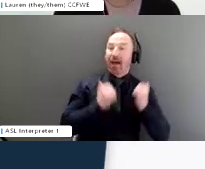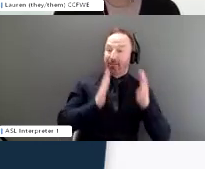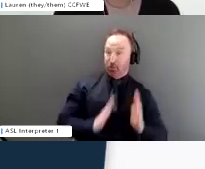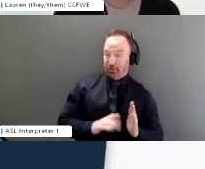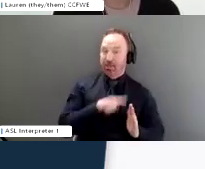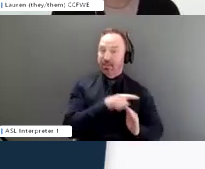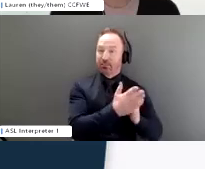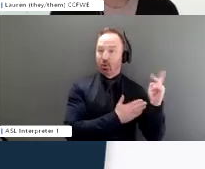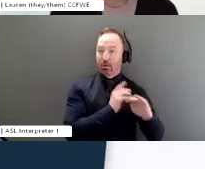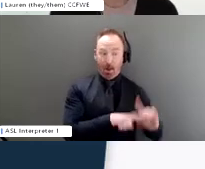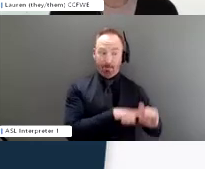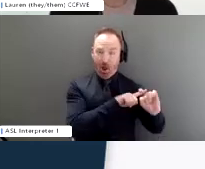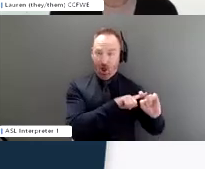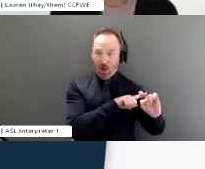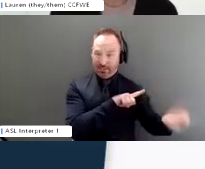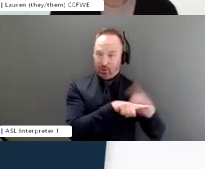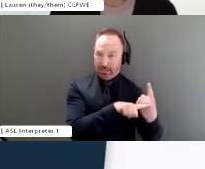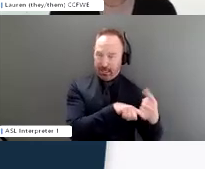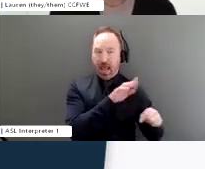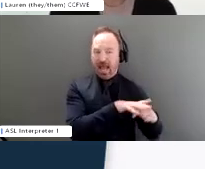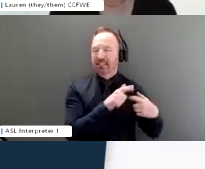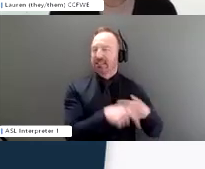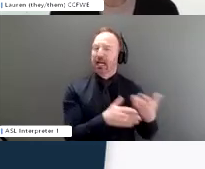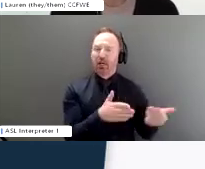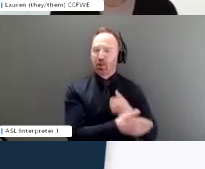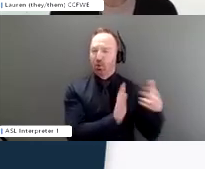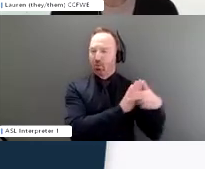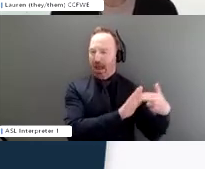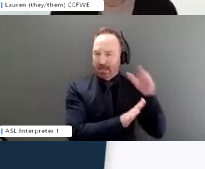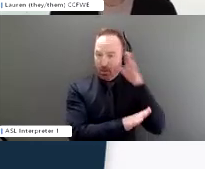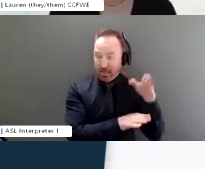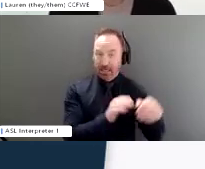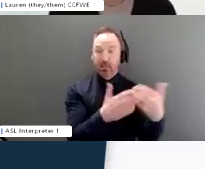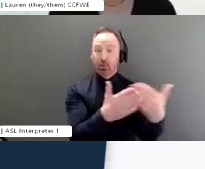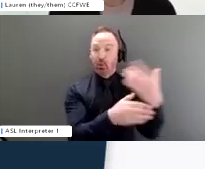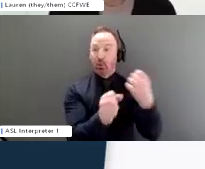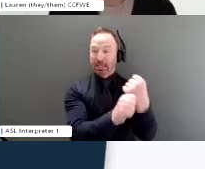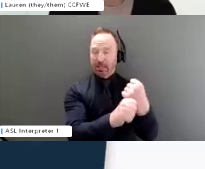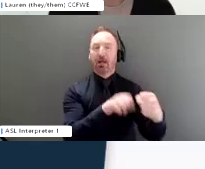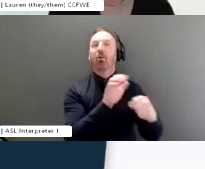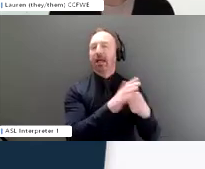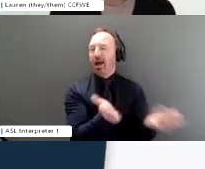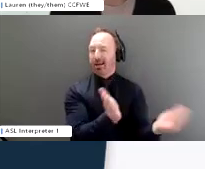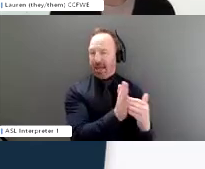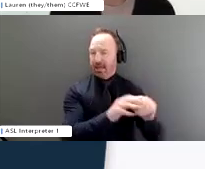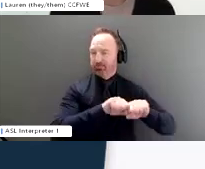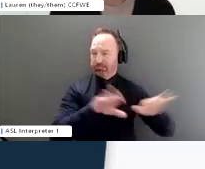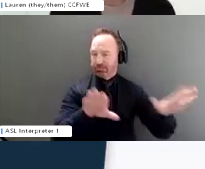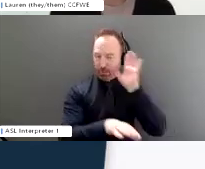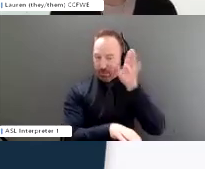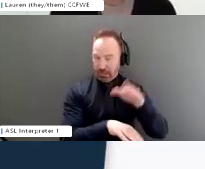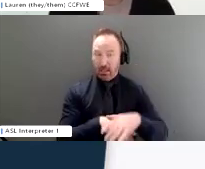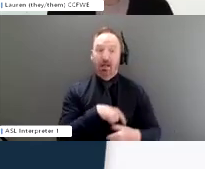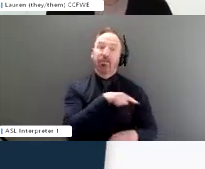rebranding process and will relaunch in the new year. And part of both of our programs, survivors have access to a social